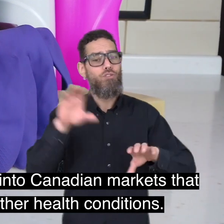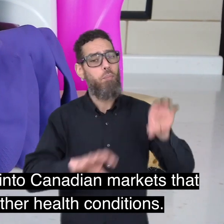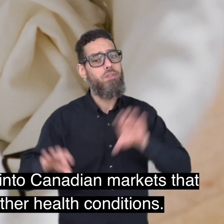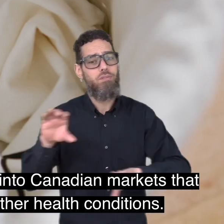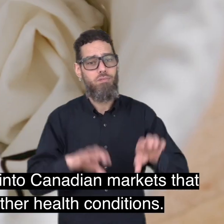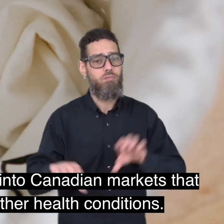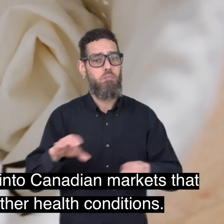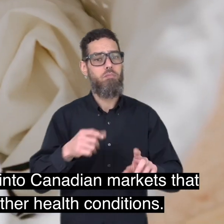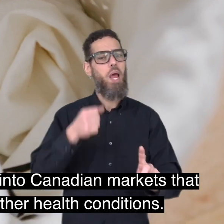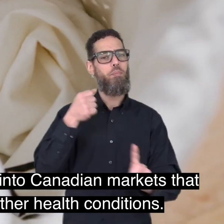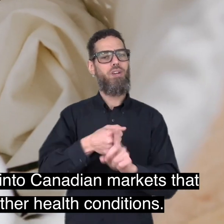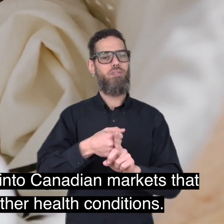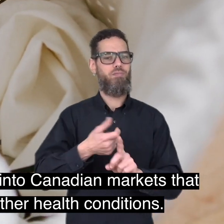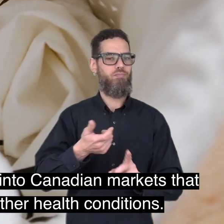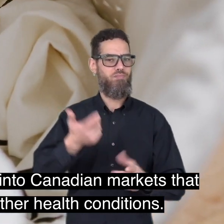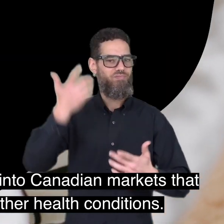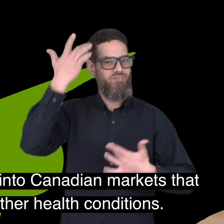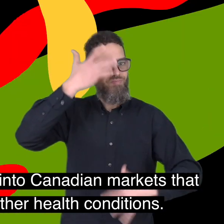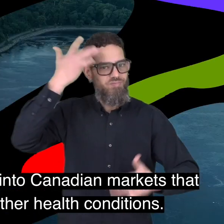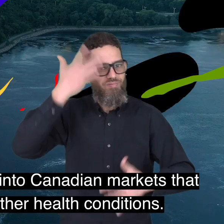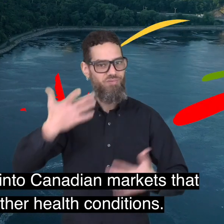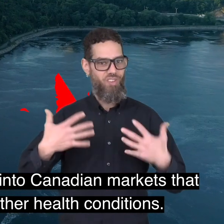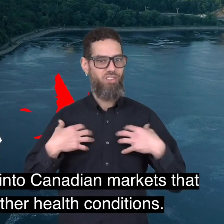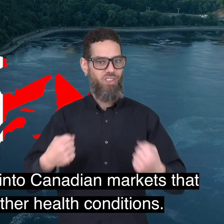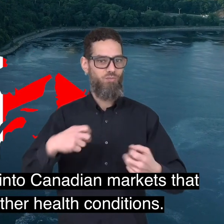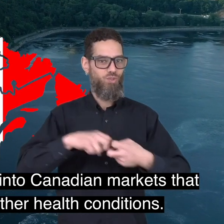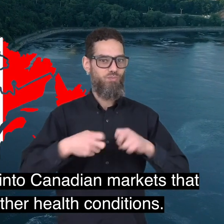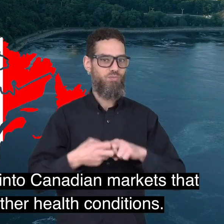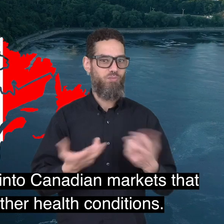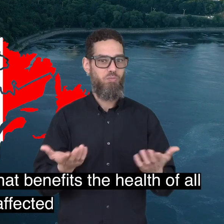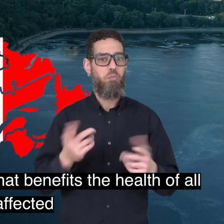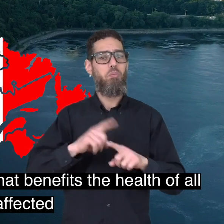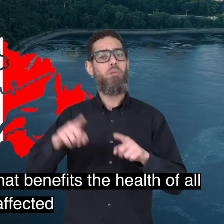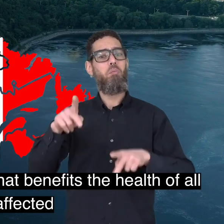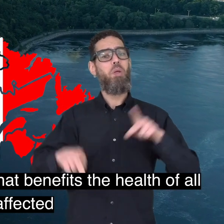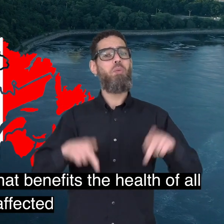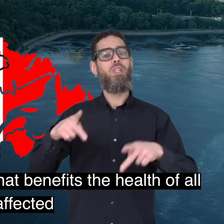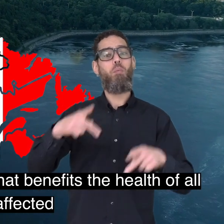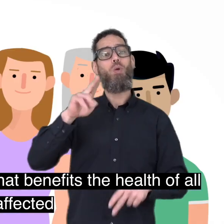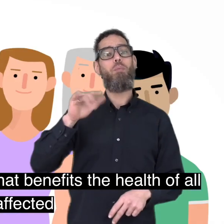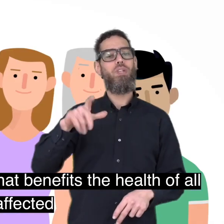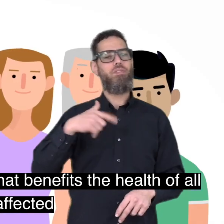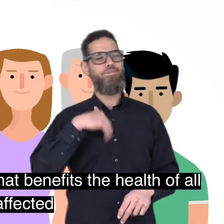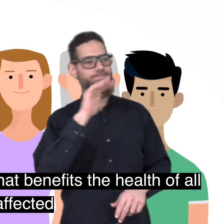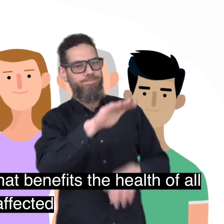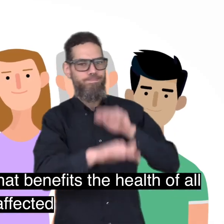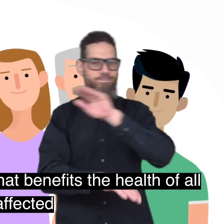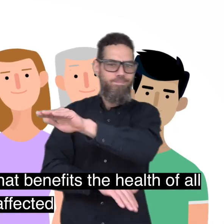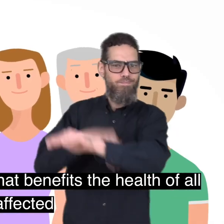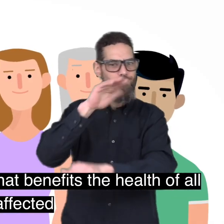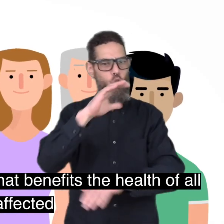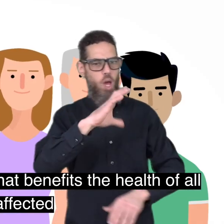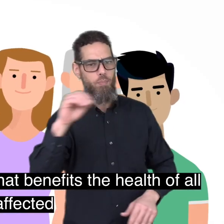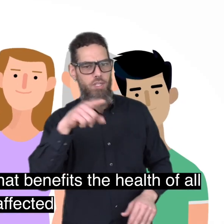of MCS and other health conditions. Together, we can collectively advocate for systemic change that benefits the health of